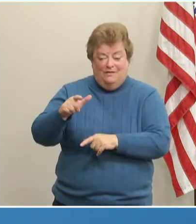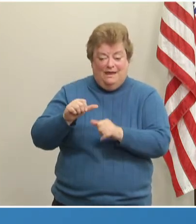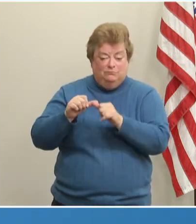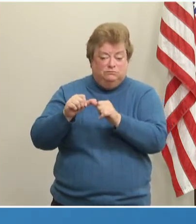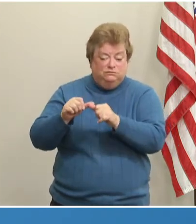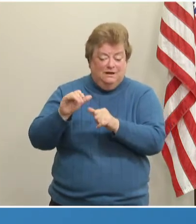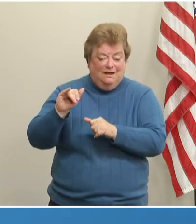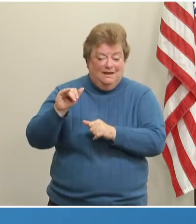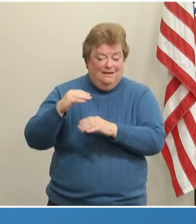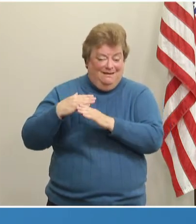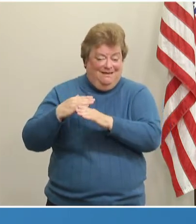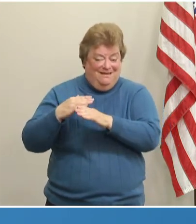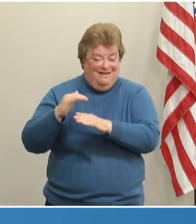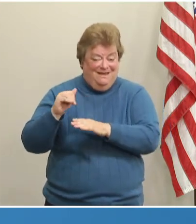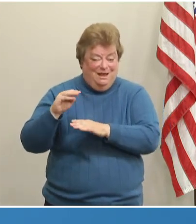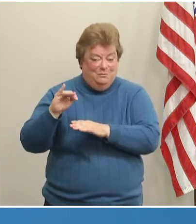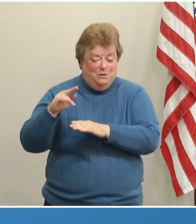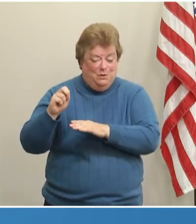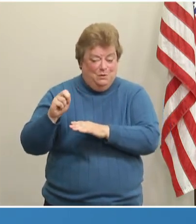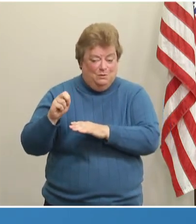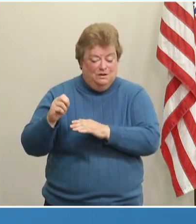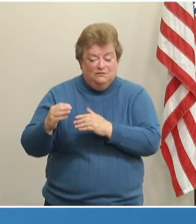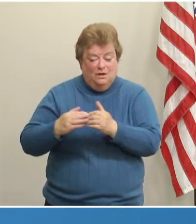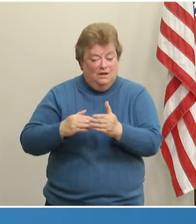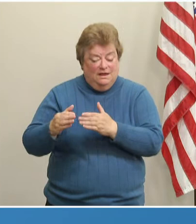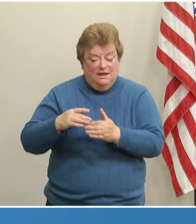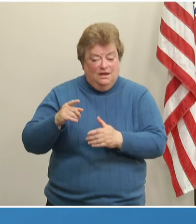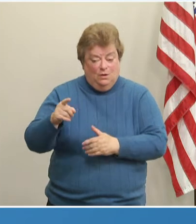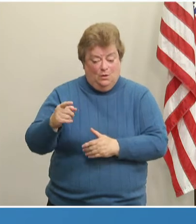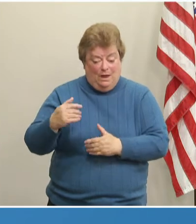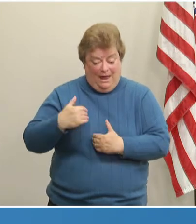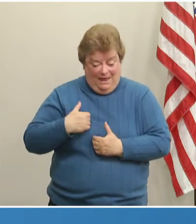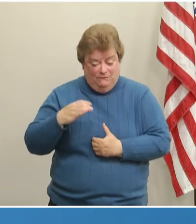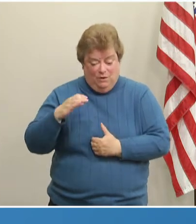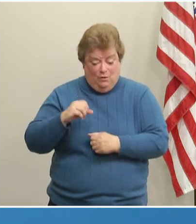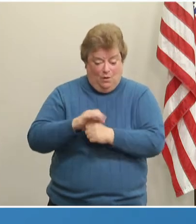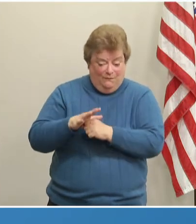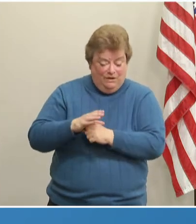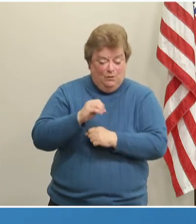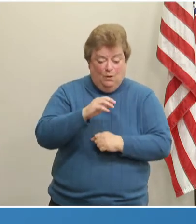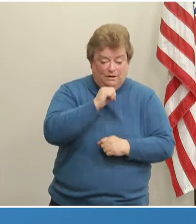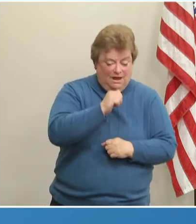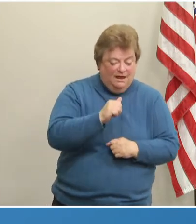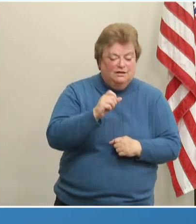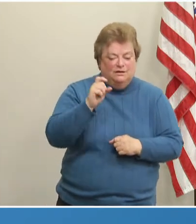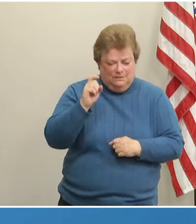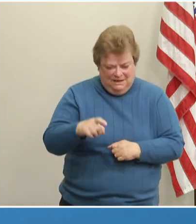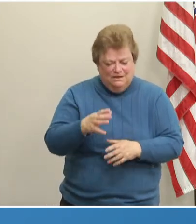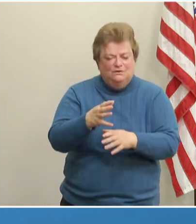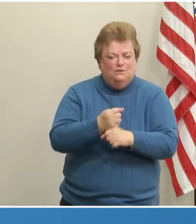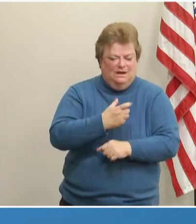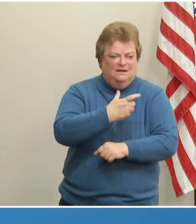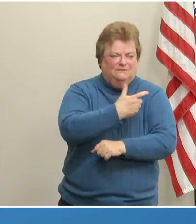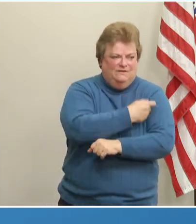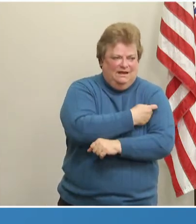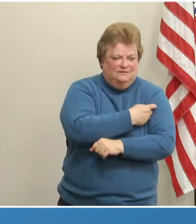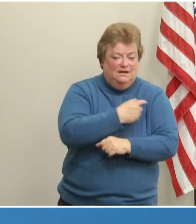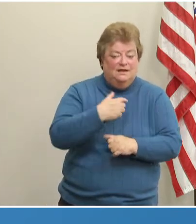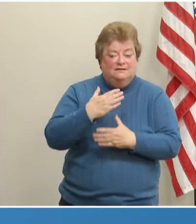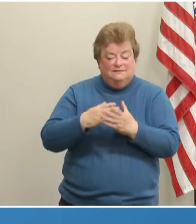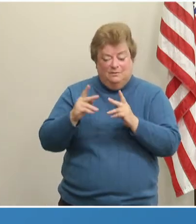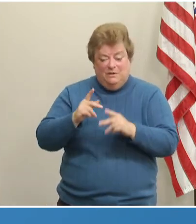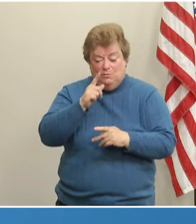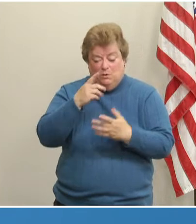had COVID or not, you really need to be vaccinated. And we have had cases where people have had COVID and